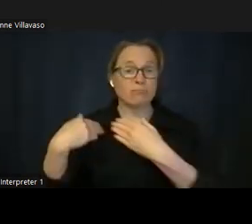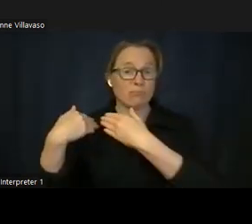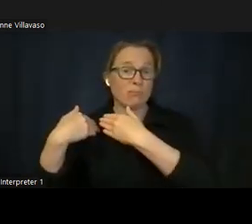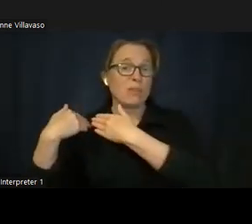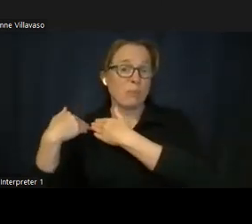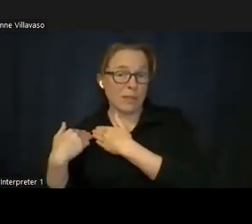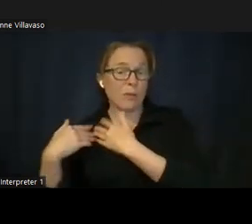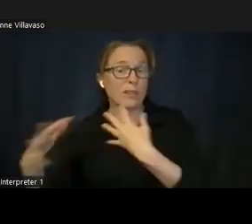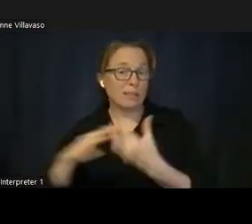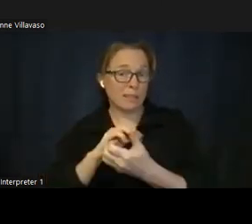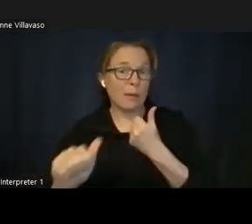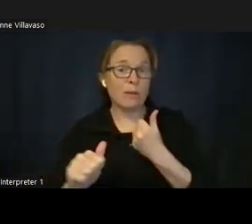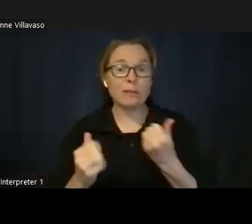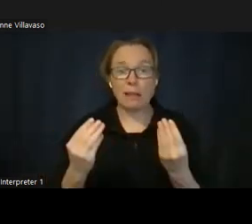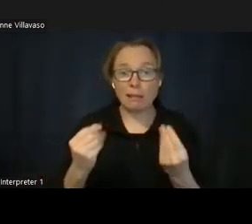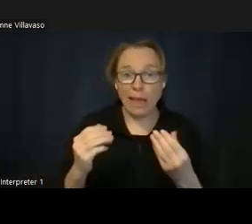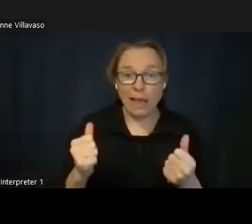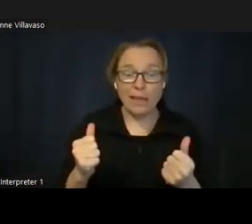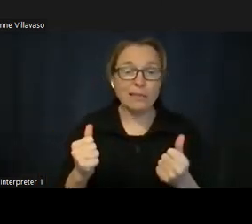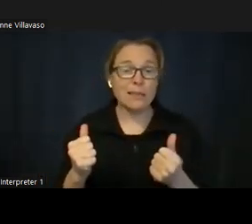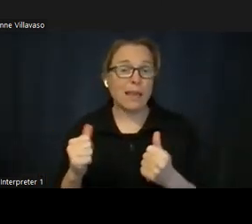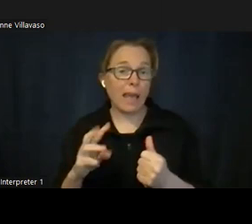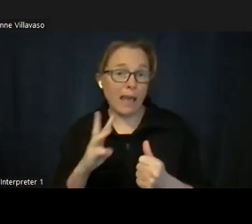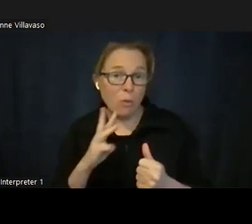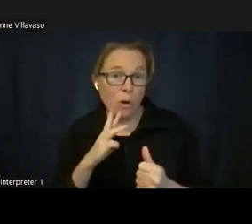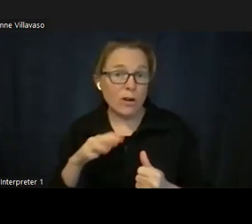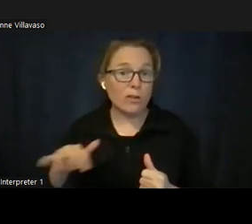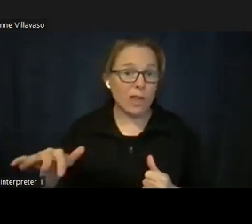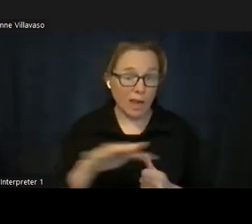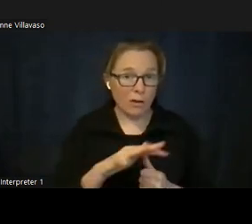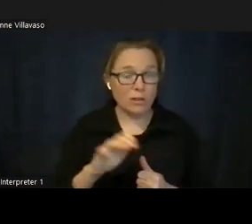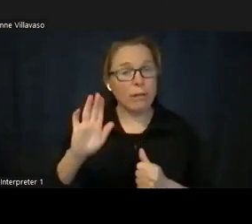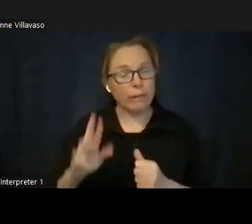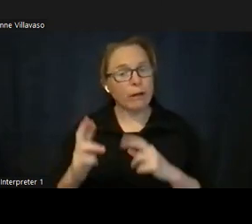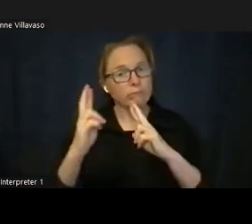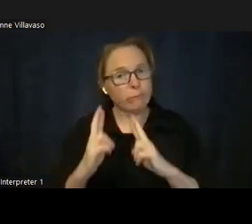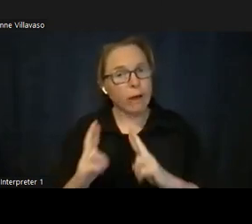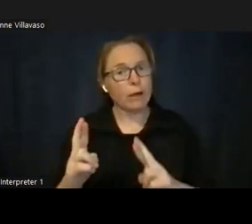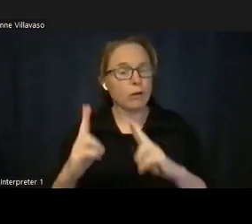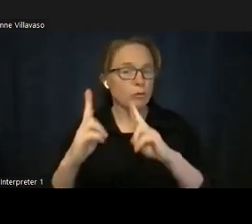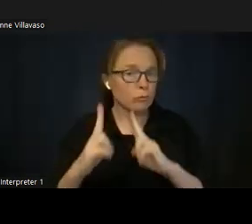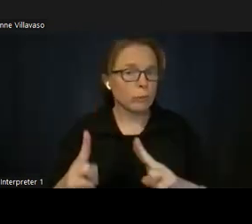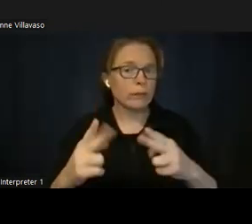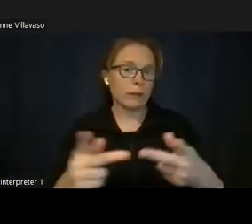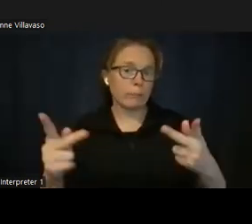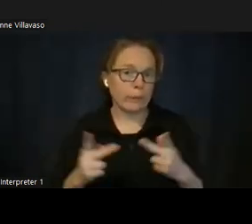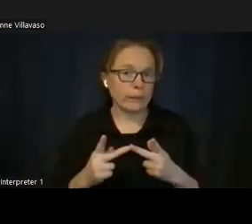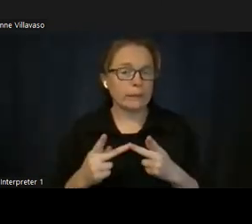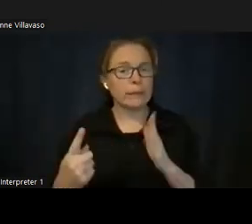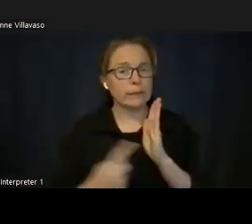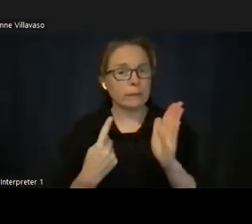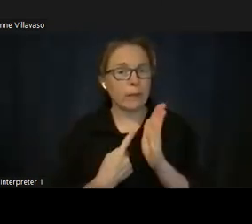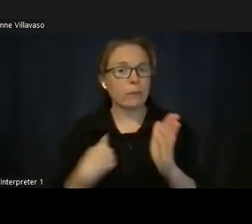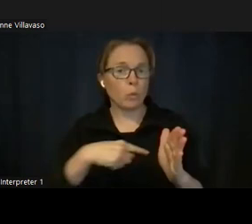land, of traditional food sources, sacred places, and multifaceted ways of life. We acknowledge the economic and